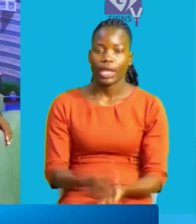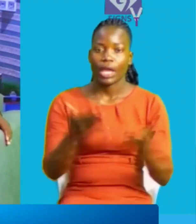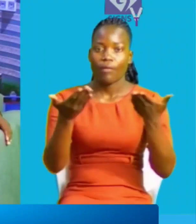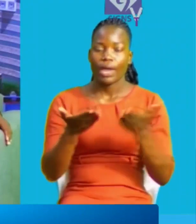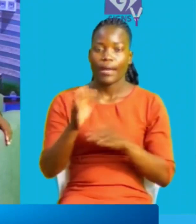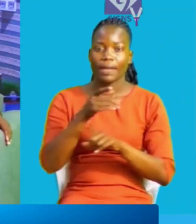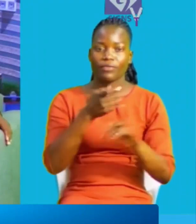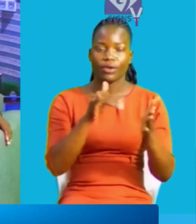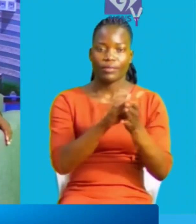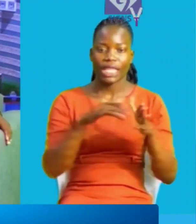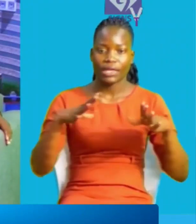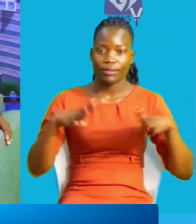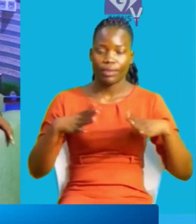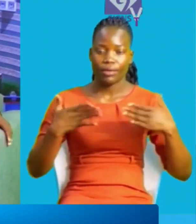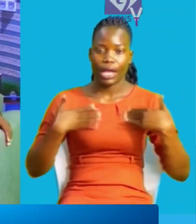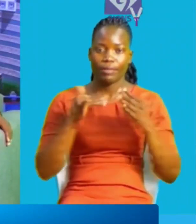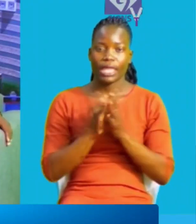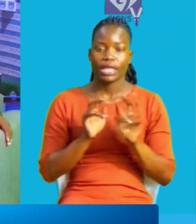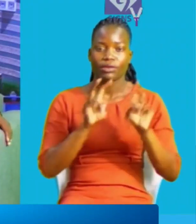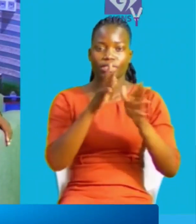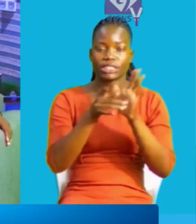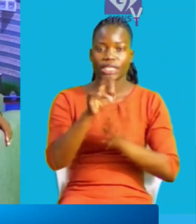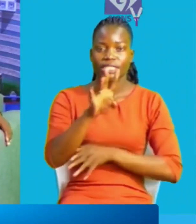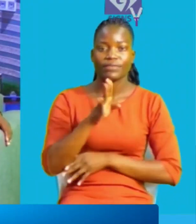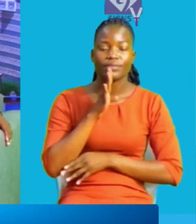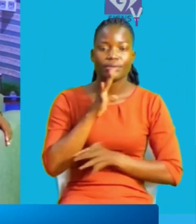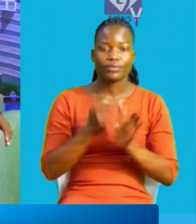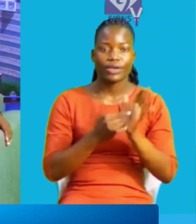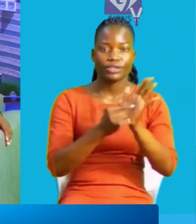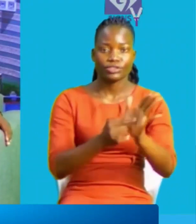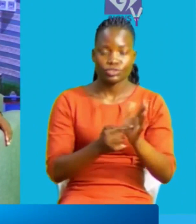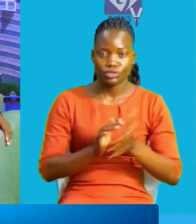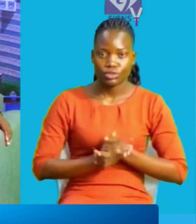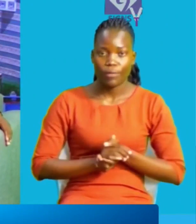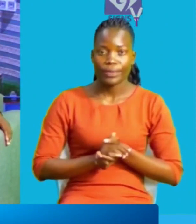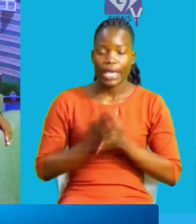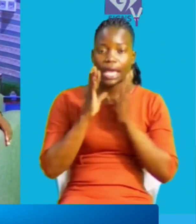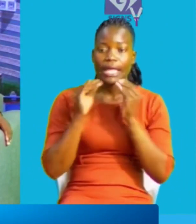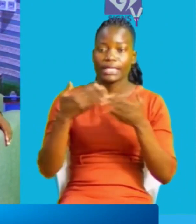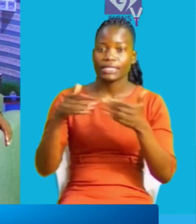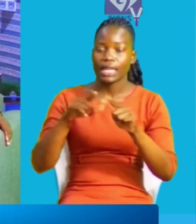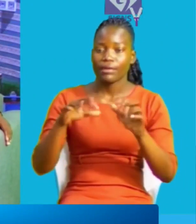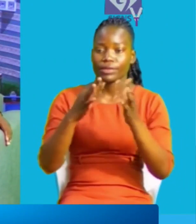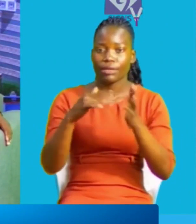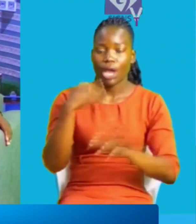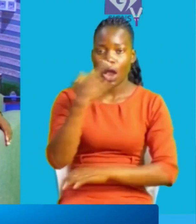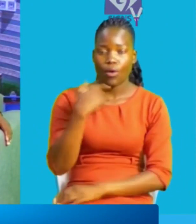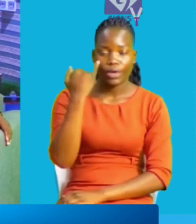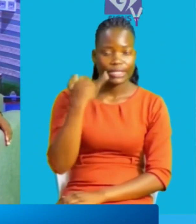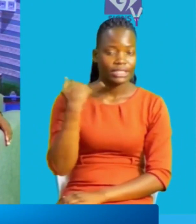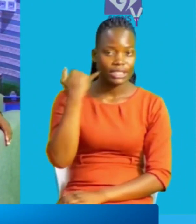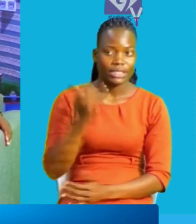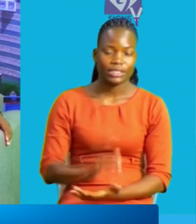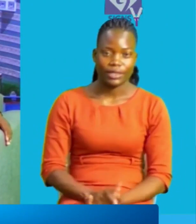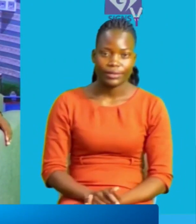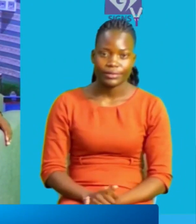Welcome back from that break. We are glad that you're still watching Science at Breakfast with me, Alan Hubbard, and sign language interpreter this morning is